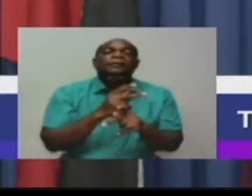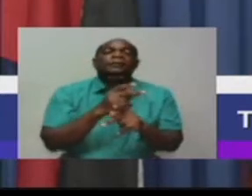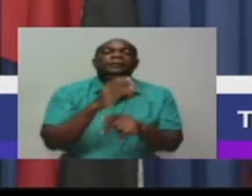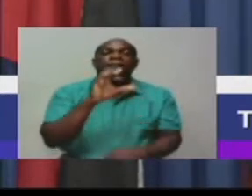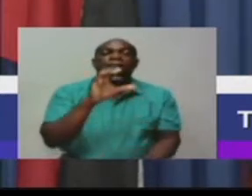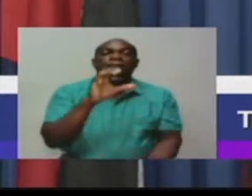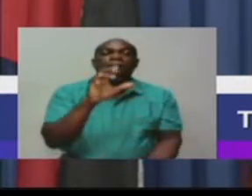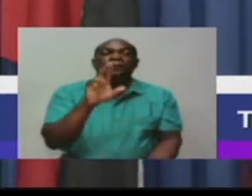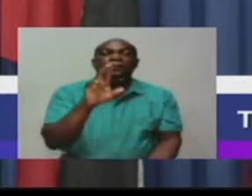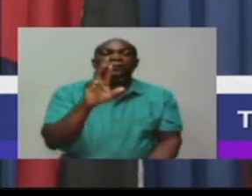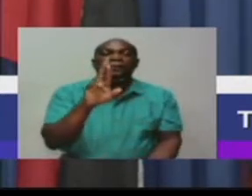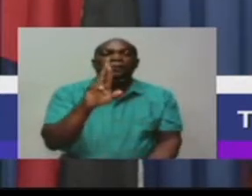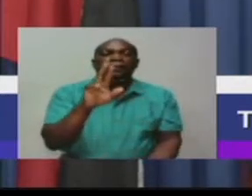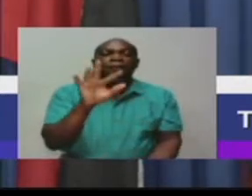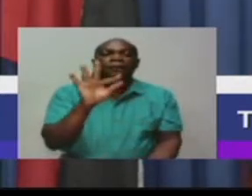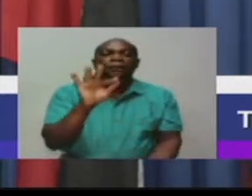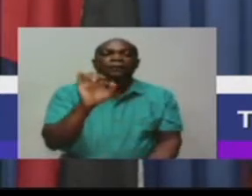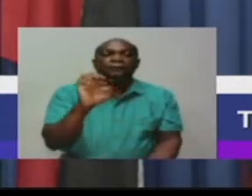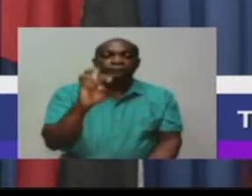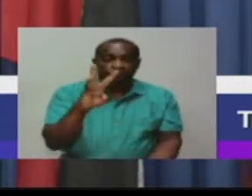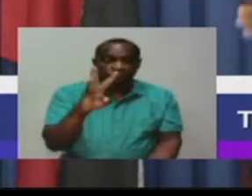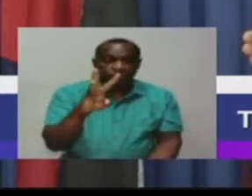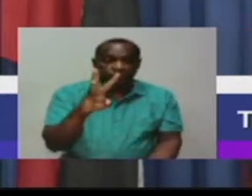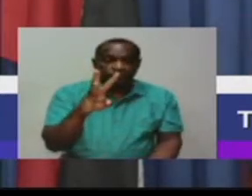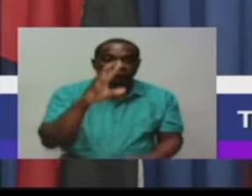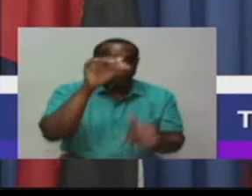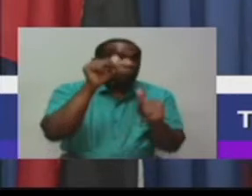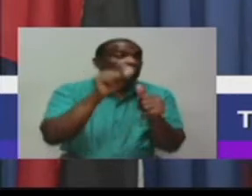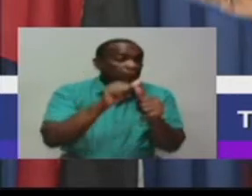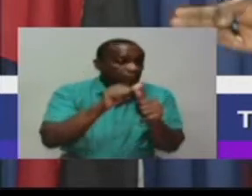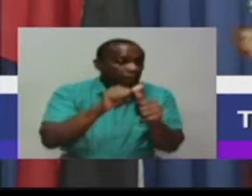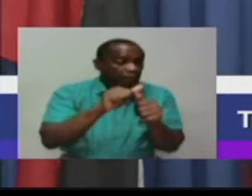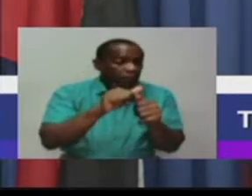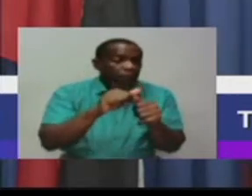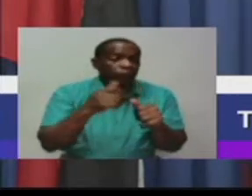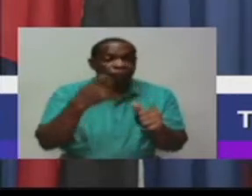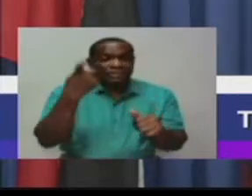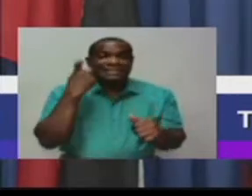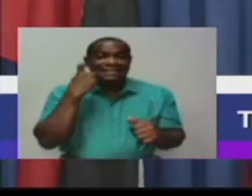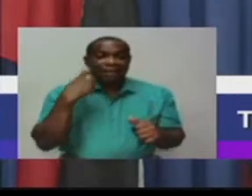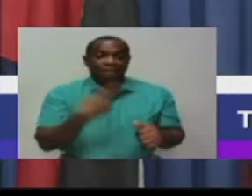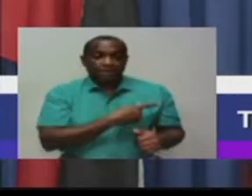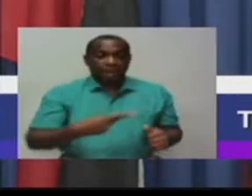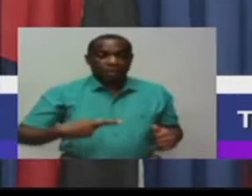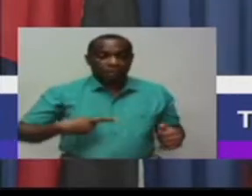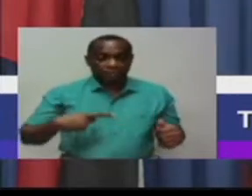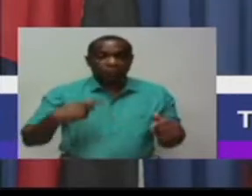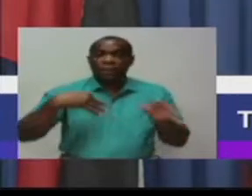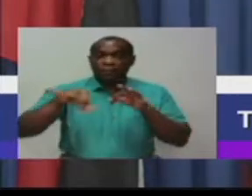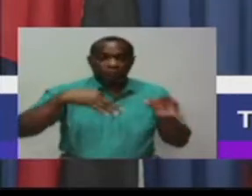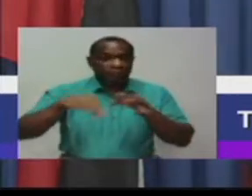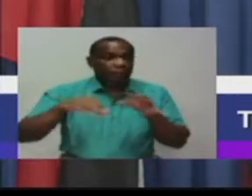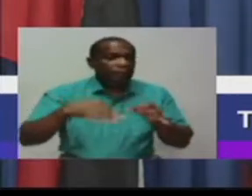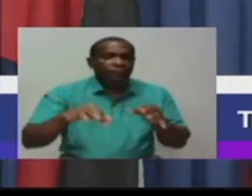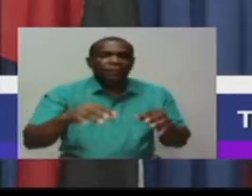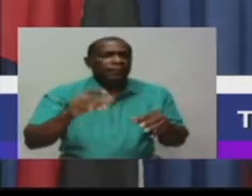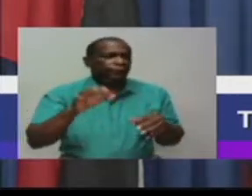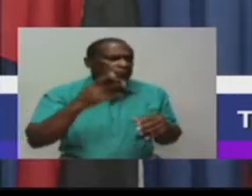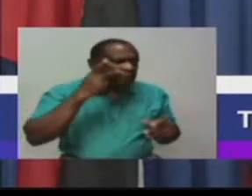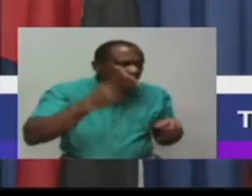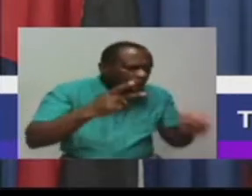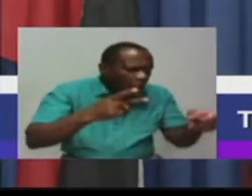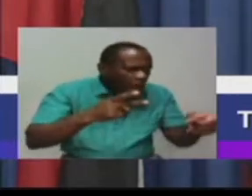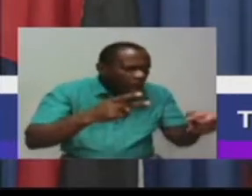first opportunity where we believe on the advice that we're getting and the data speaking to us, at the first opportunity we